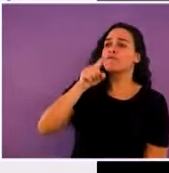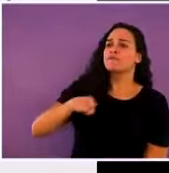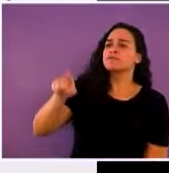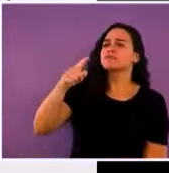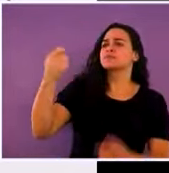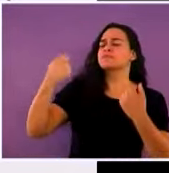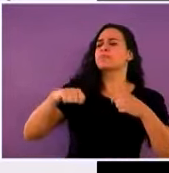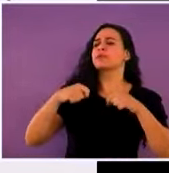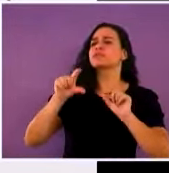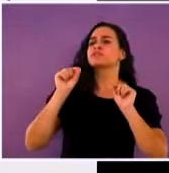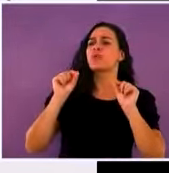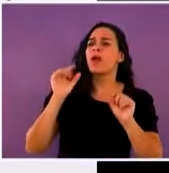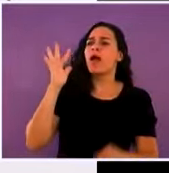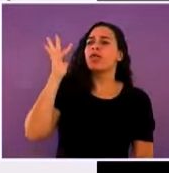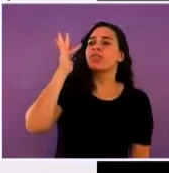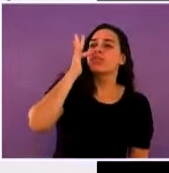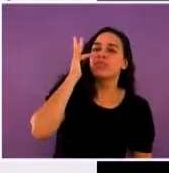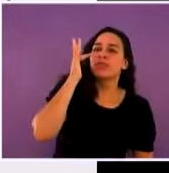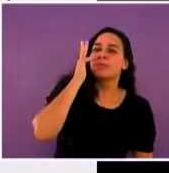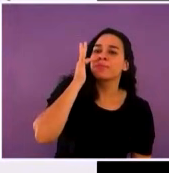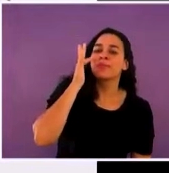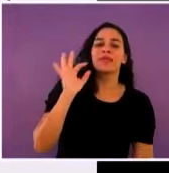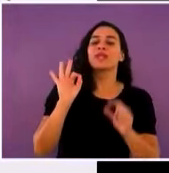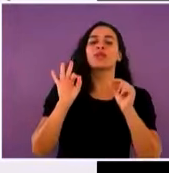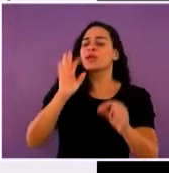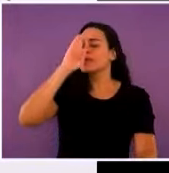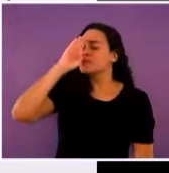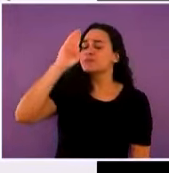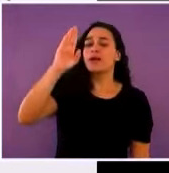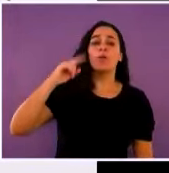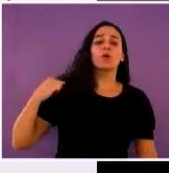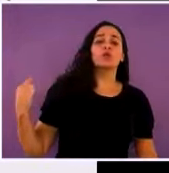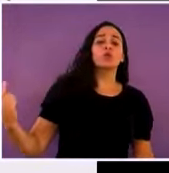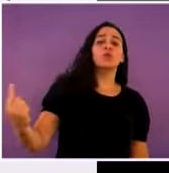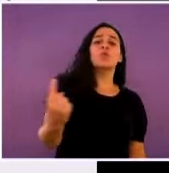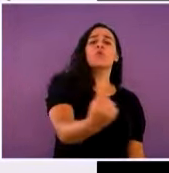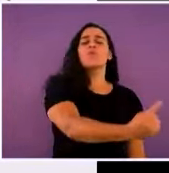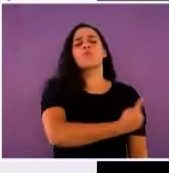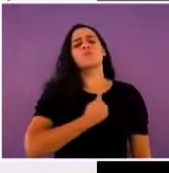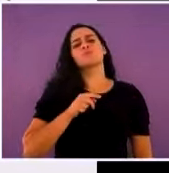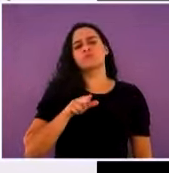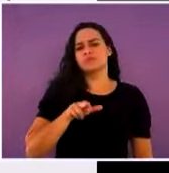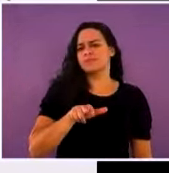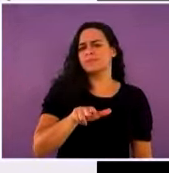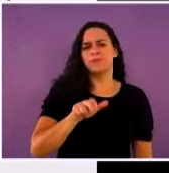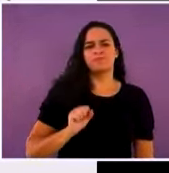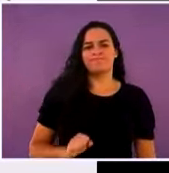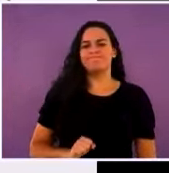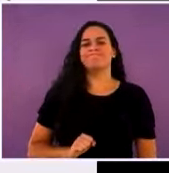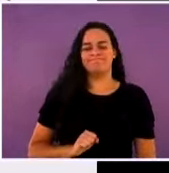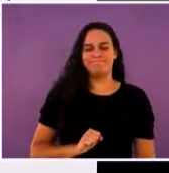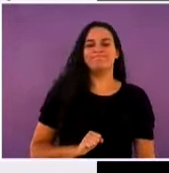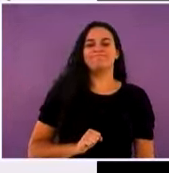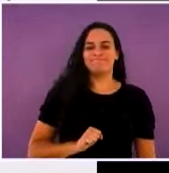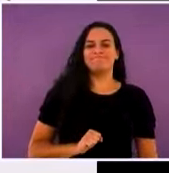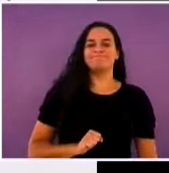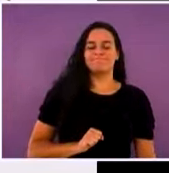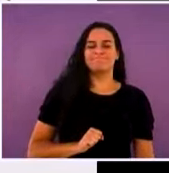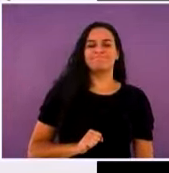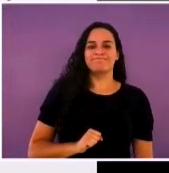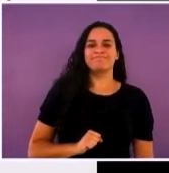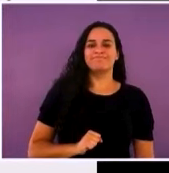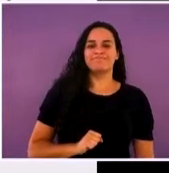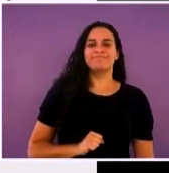apreciar esta verdade que somos todos irmãos. And to remove all things that can create a